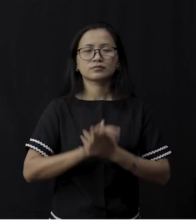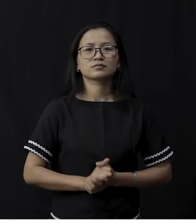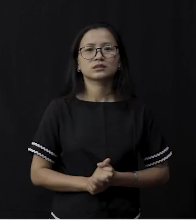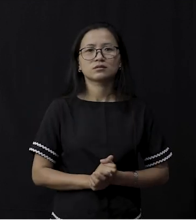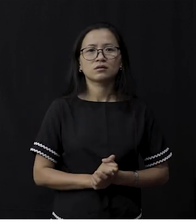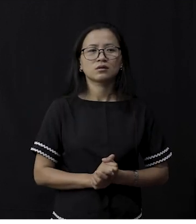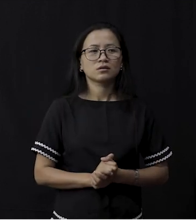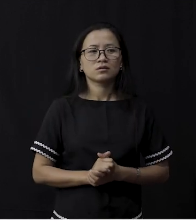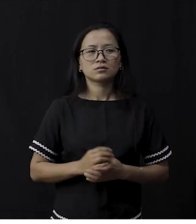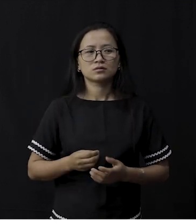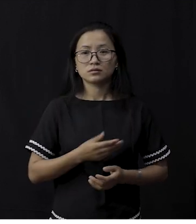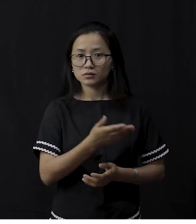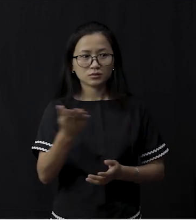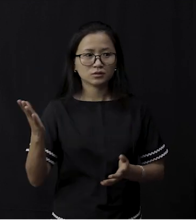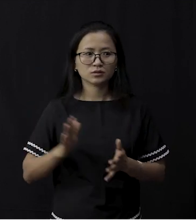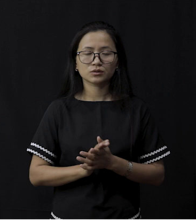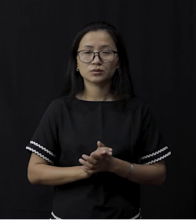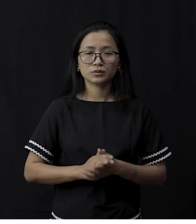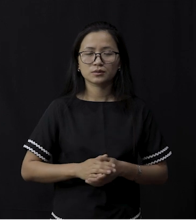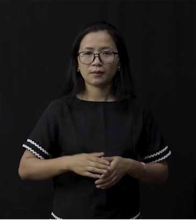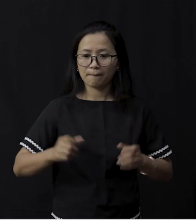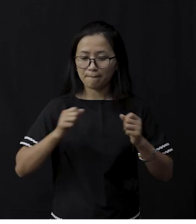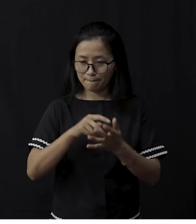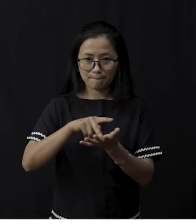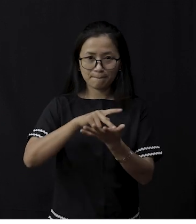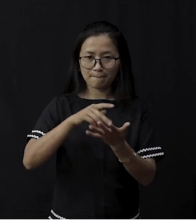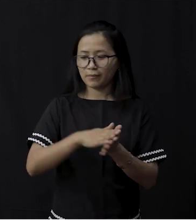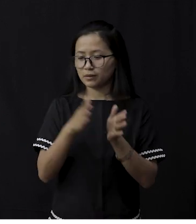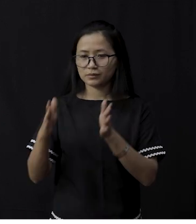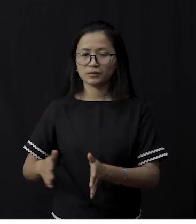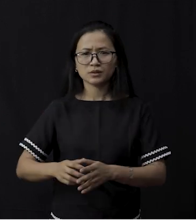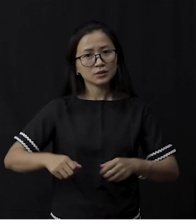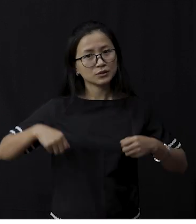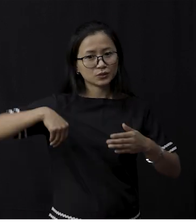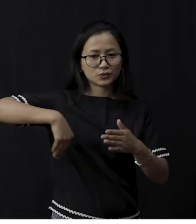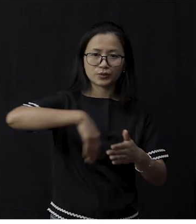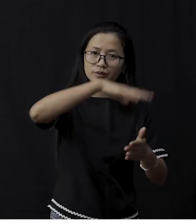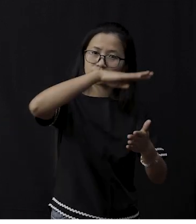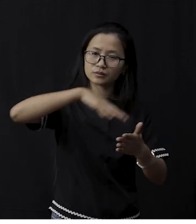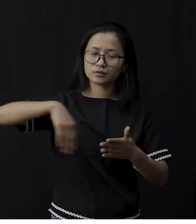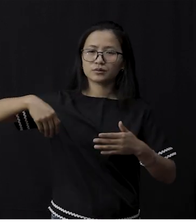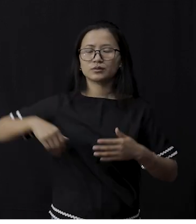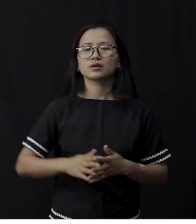then there's a park right outside my house, and I could see swings where children were playing. I